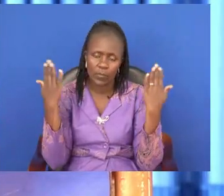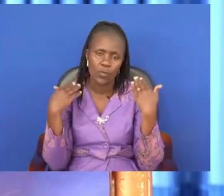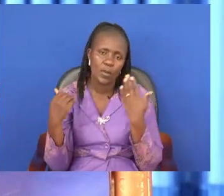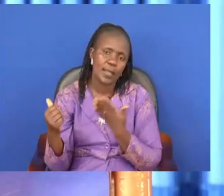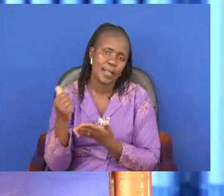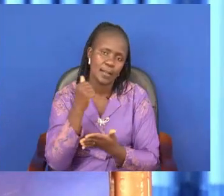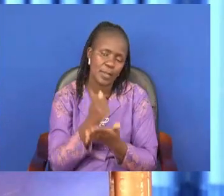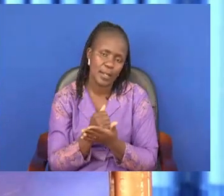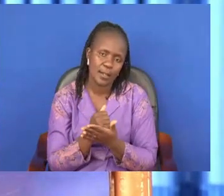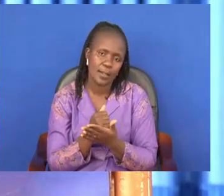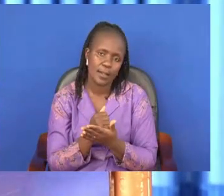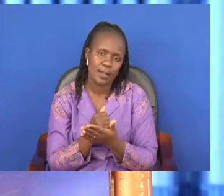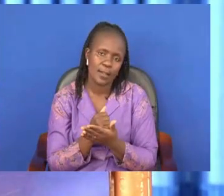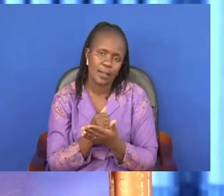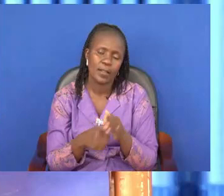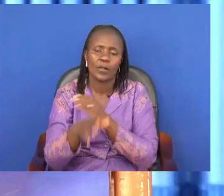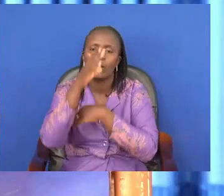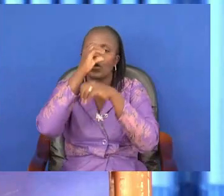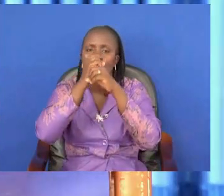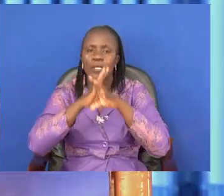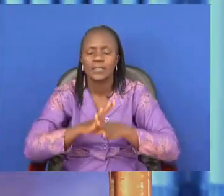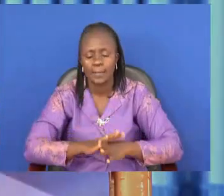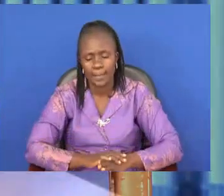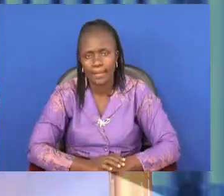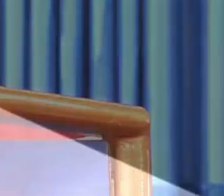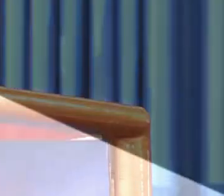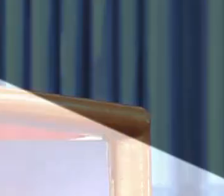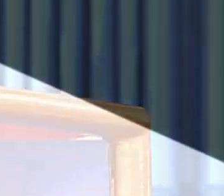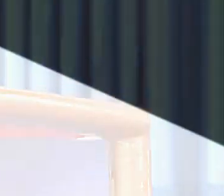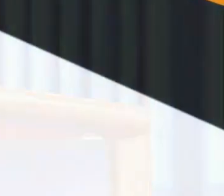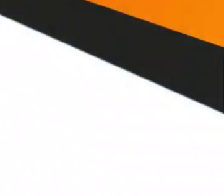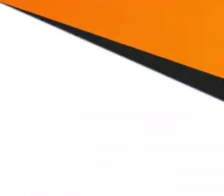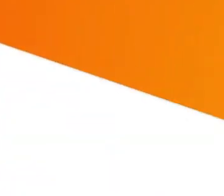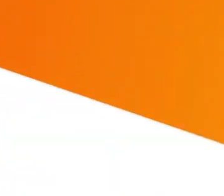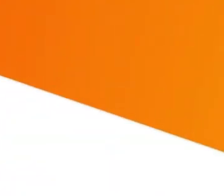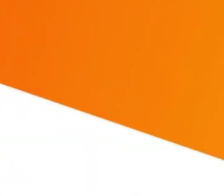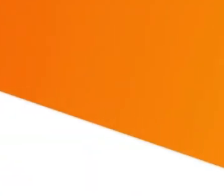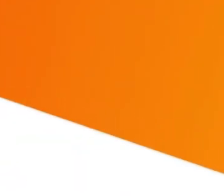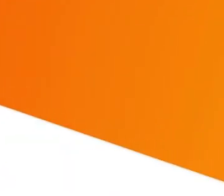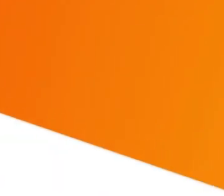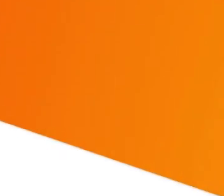forevermore. Amen. God bless.